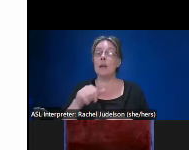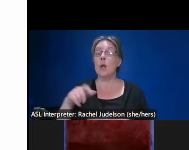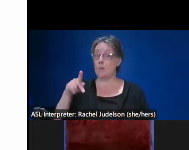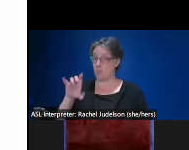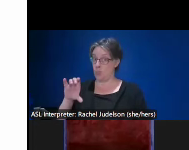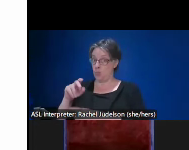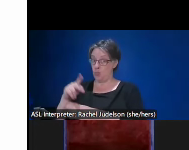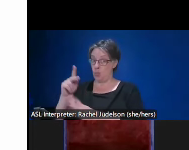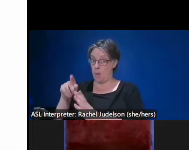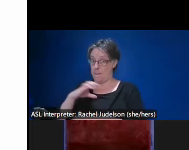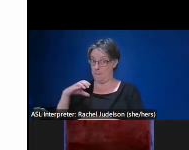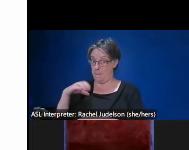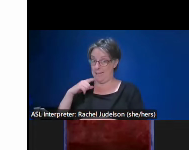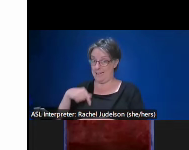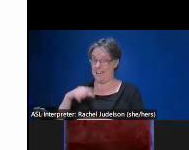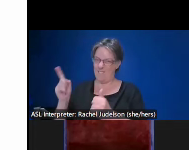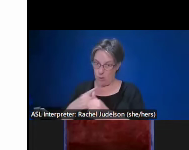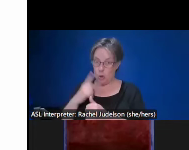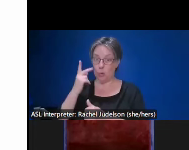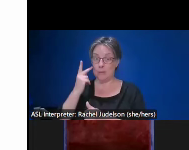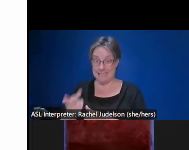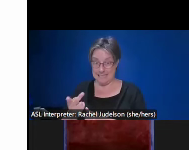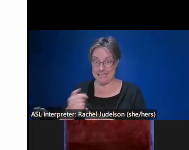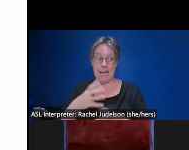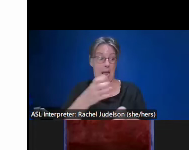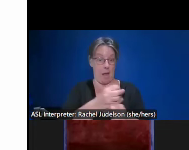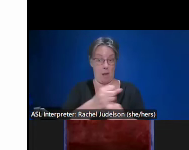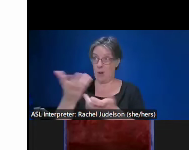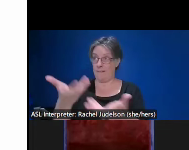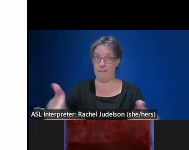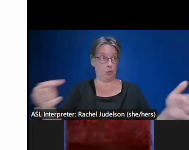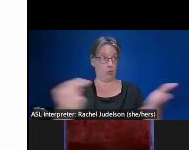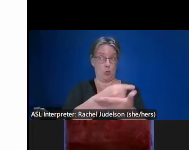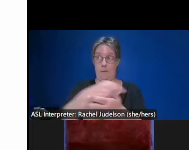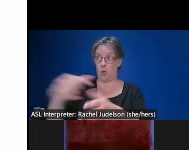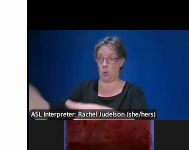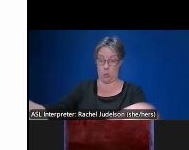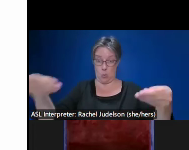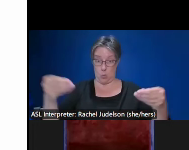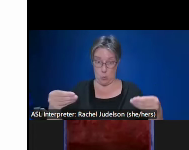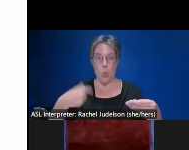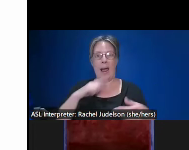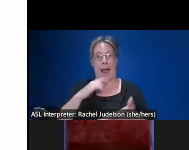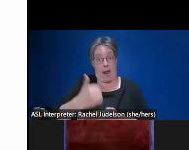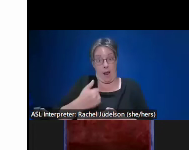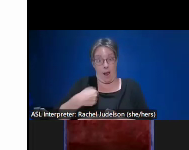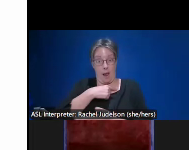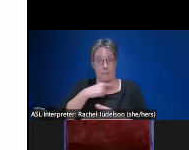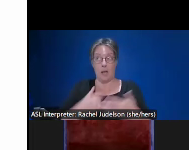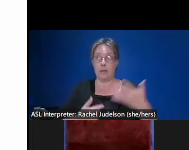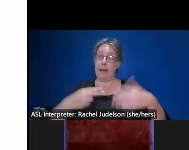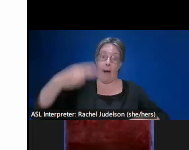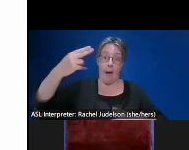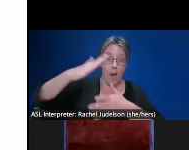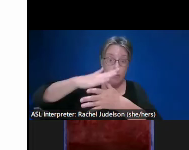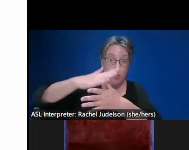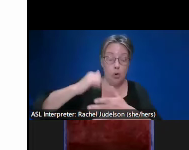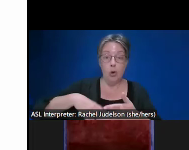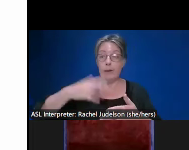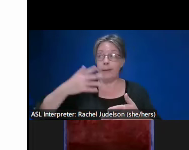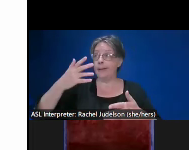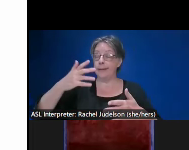looks at in order to categorize abstracts into high priority, medium priority, low priority, maybe reject, and definite